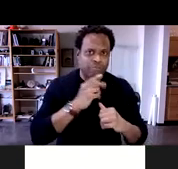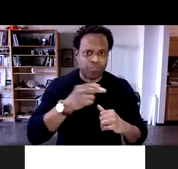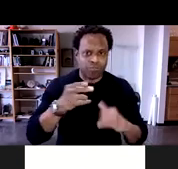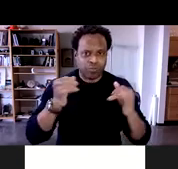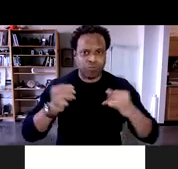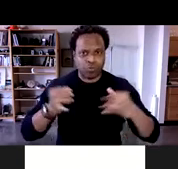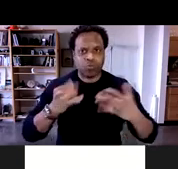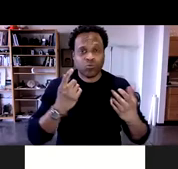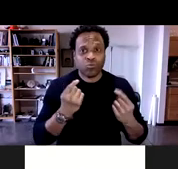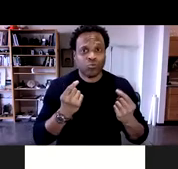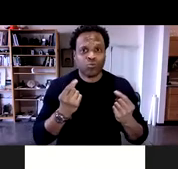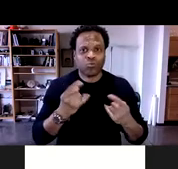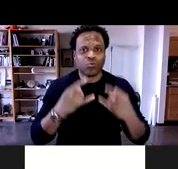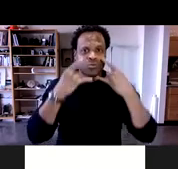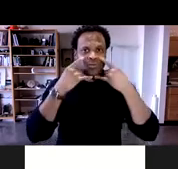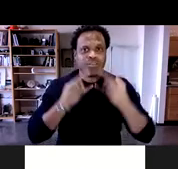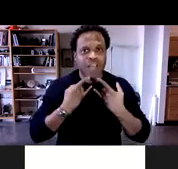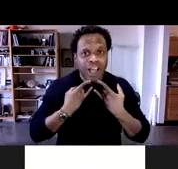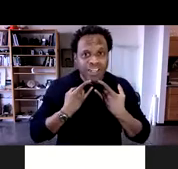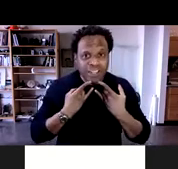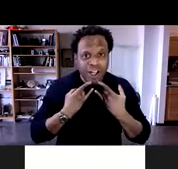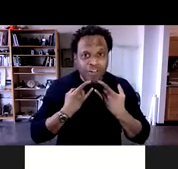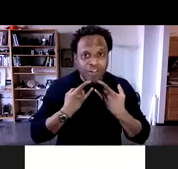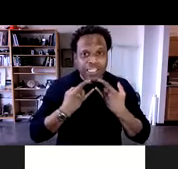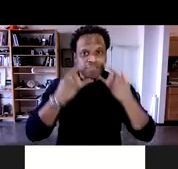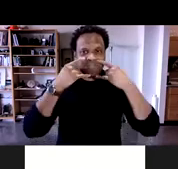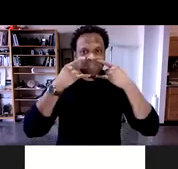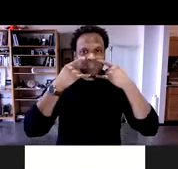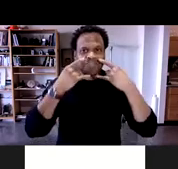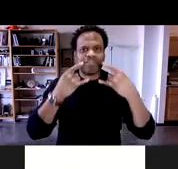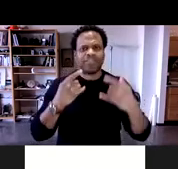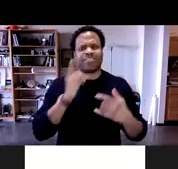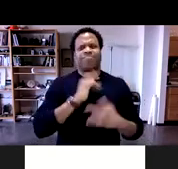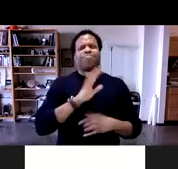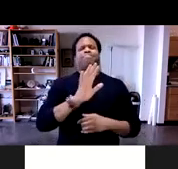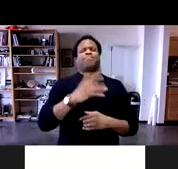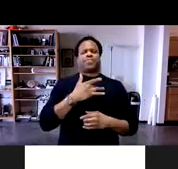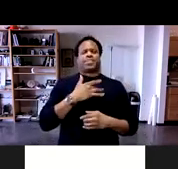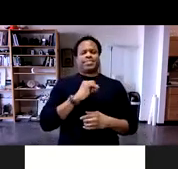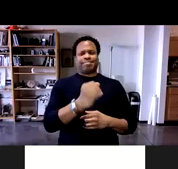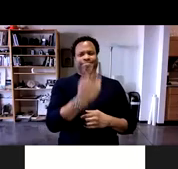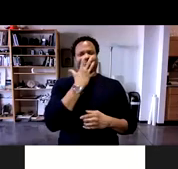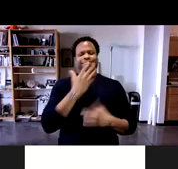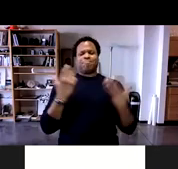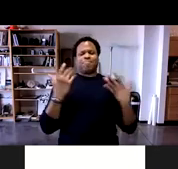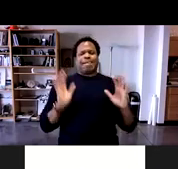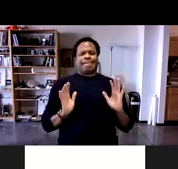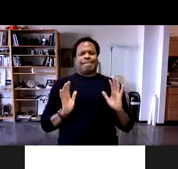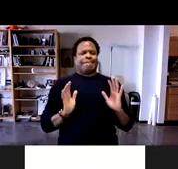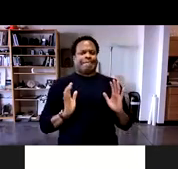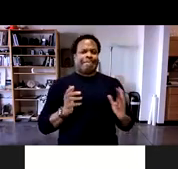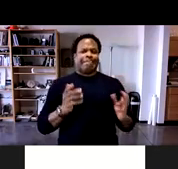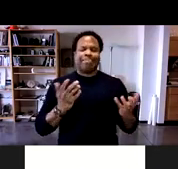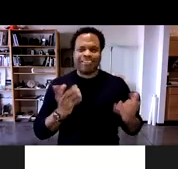Oftentimes people think, oh, I'm going to try to communicate with this deaf and hard of hearing person because I'm nice, and so they take their mask down to talk. And you really have to